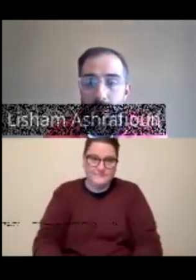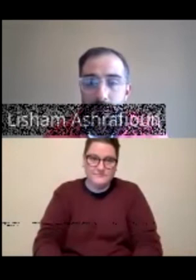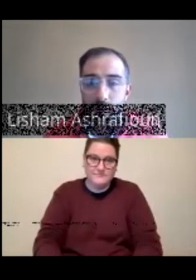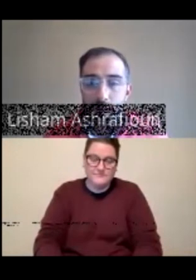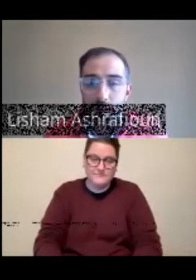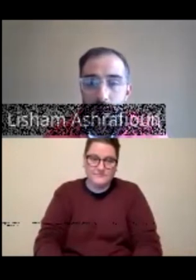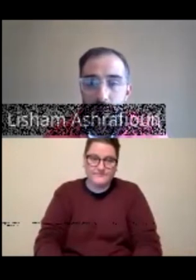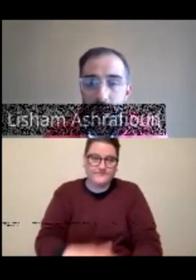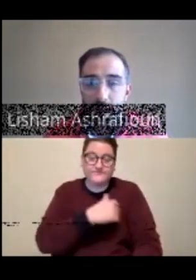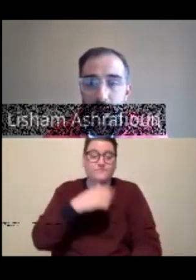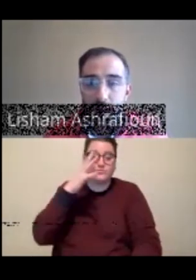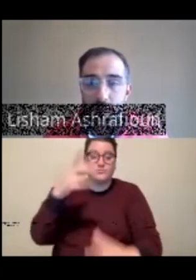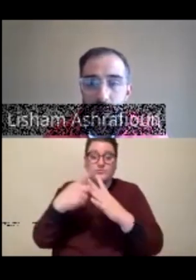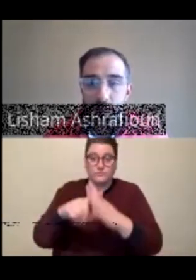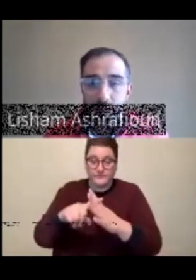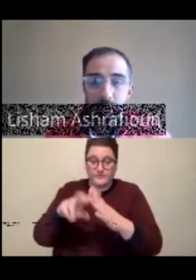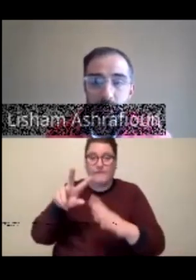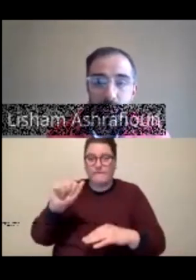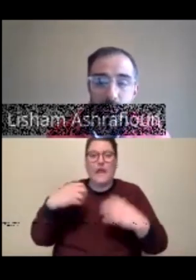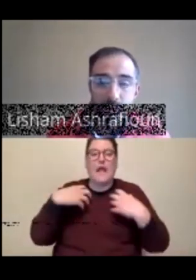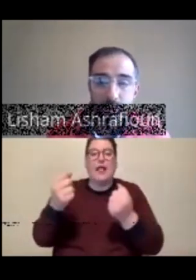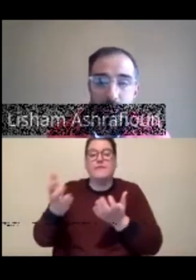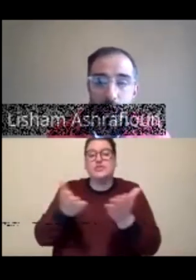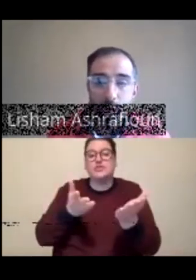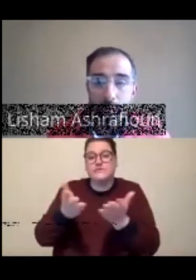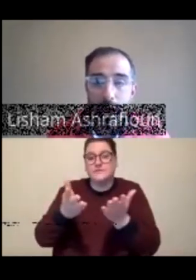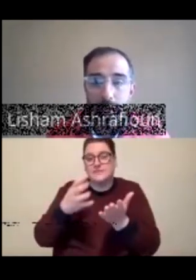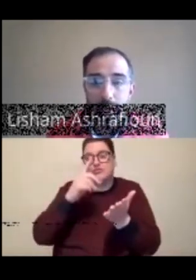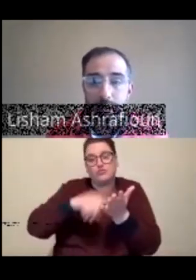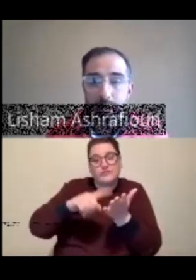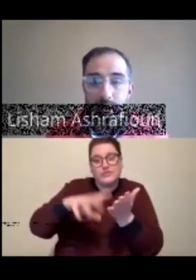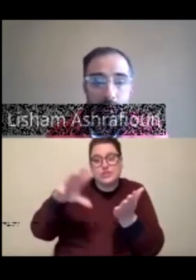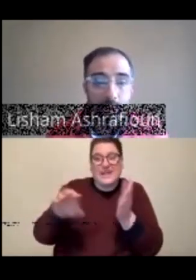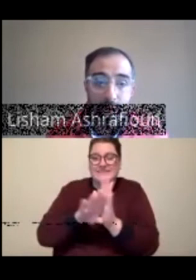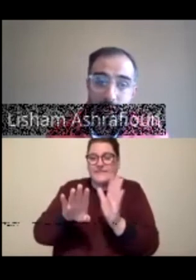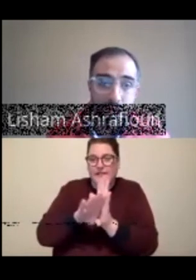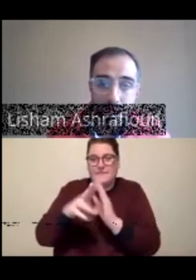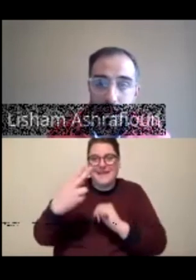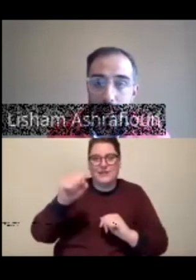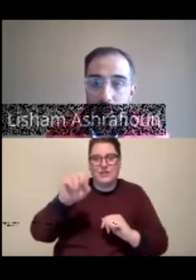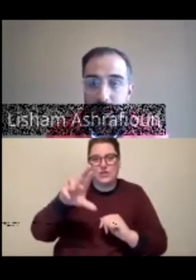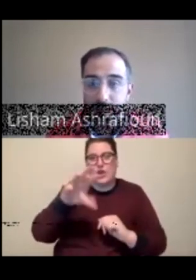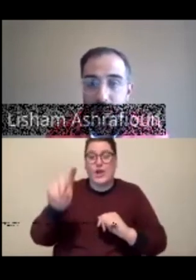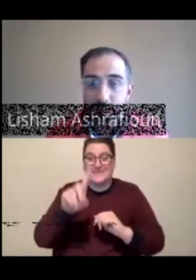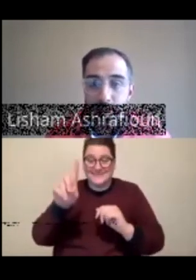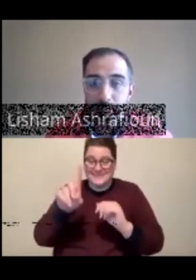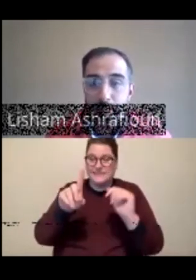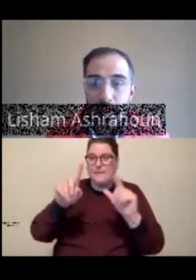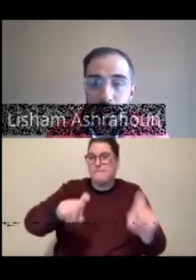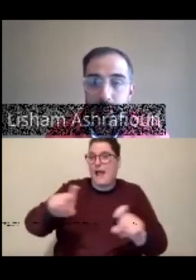We'll be starting a VA Health Services Research and Development pilot in just a couple